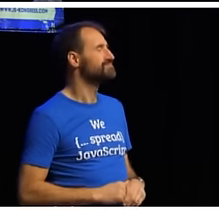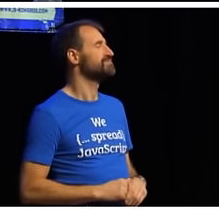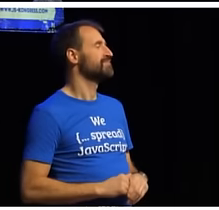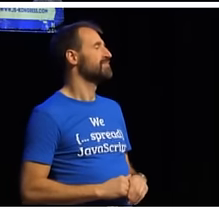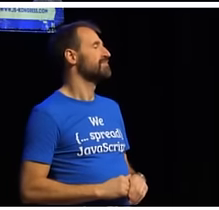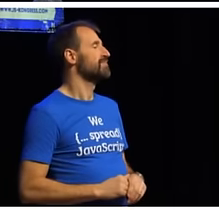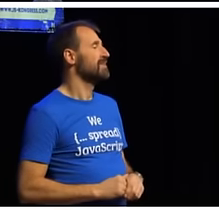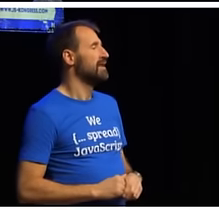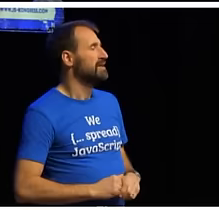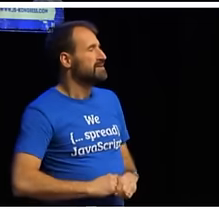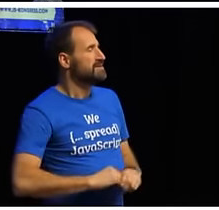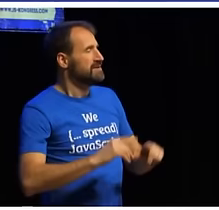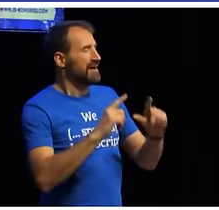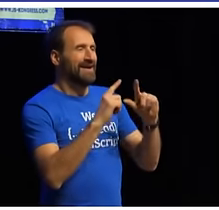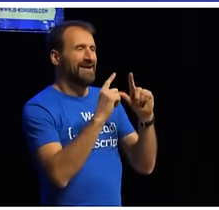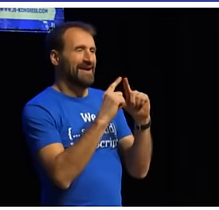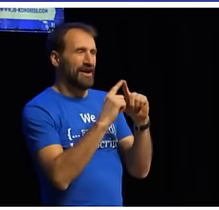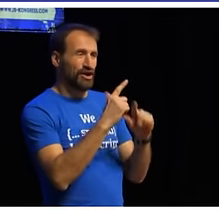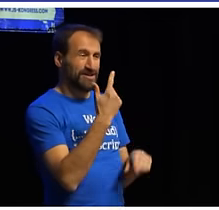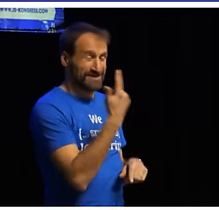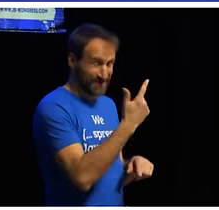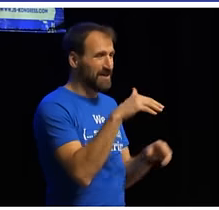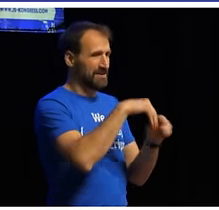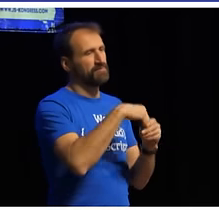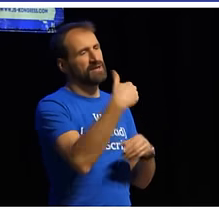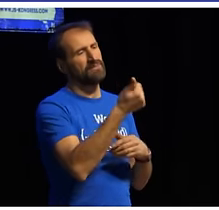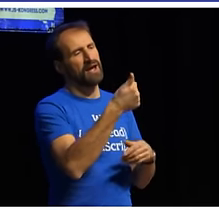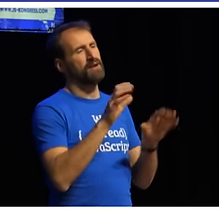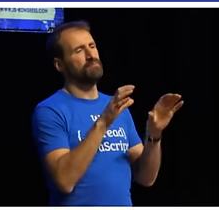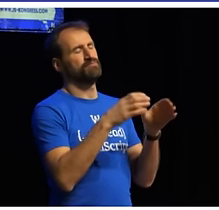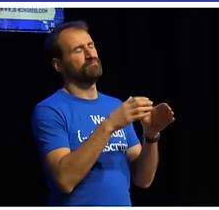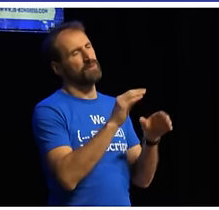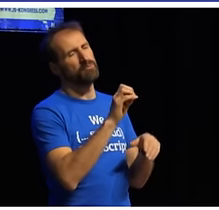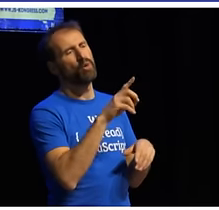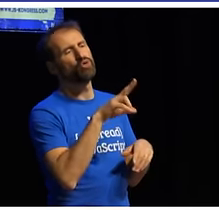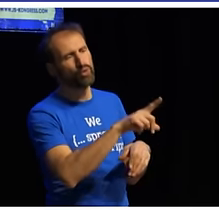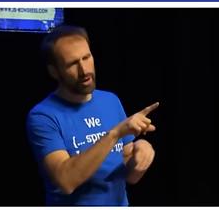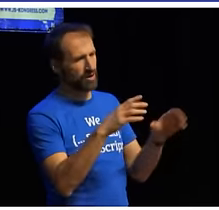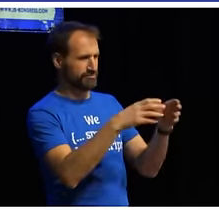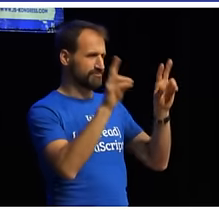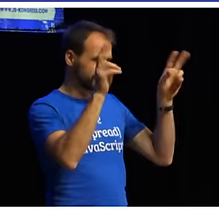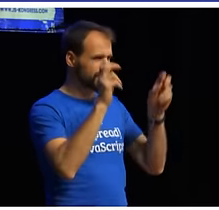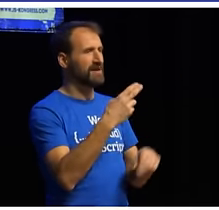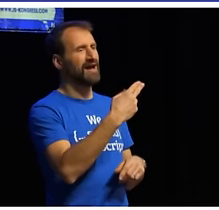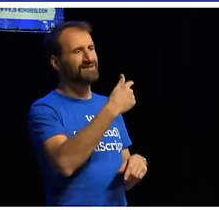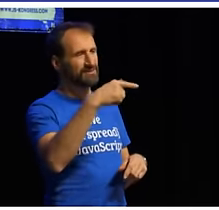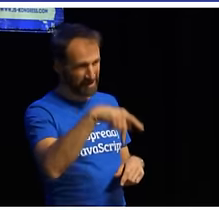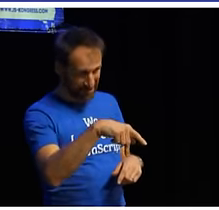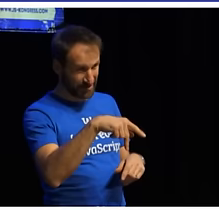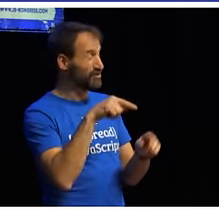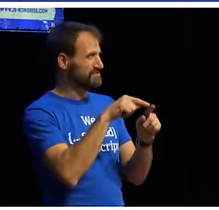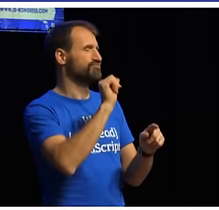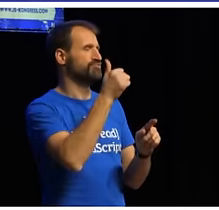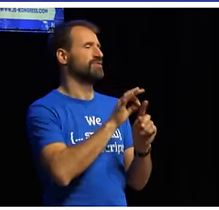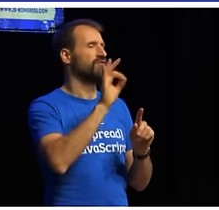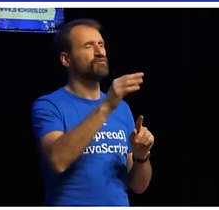In Angular 2, there's a module called HTTP. And that's basically for making HTTP requests.